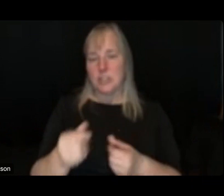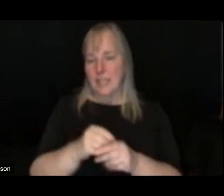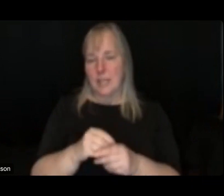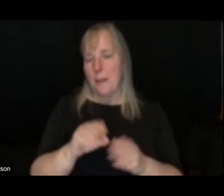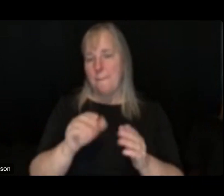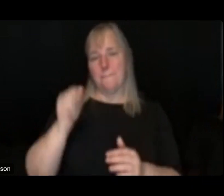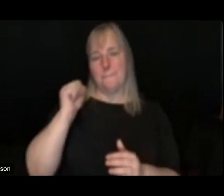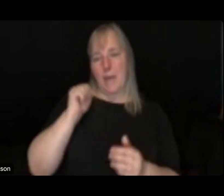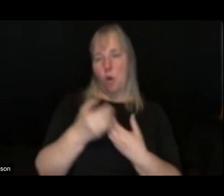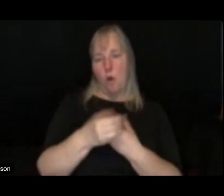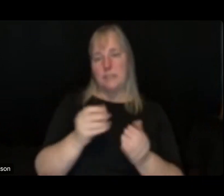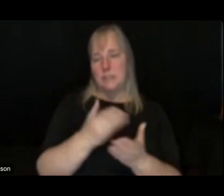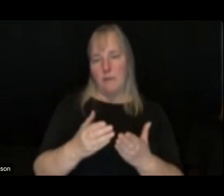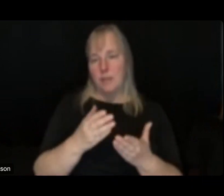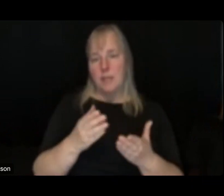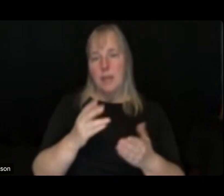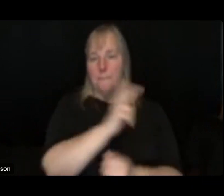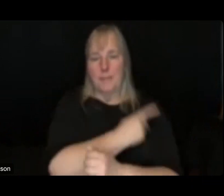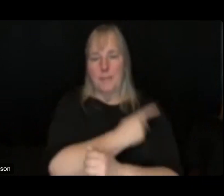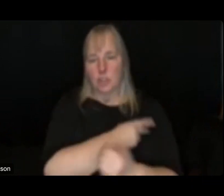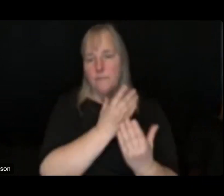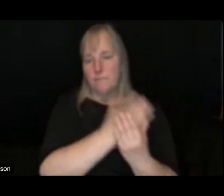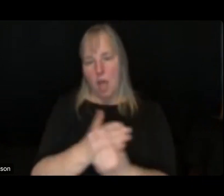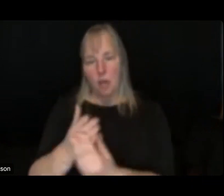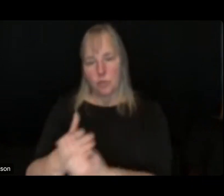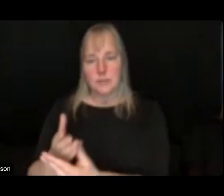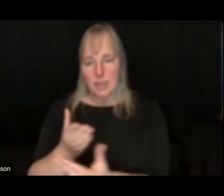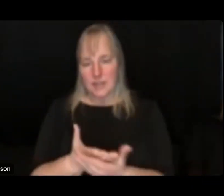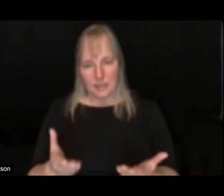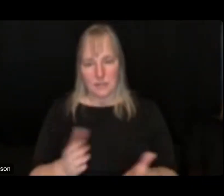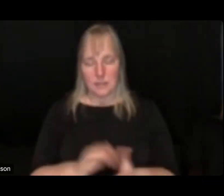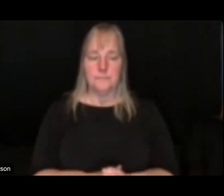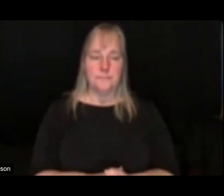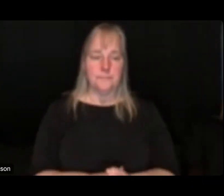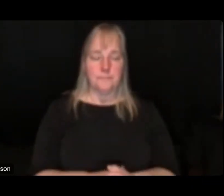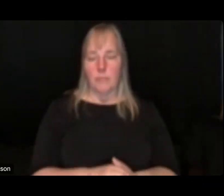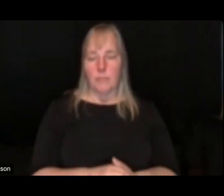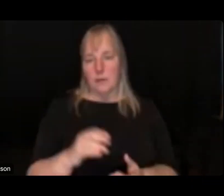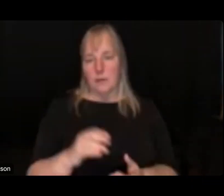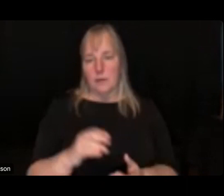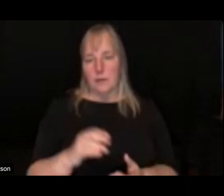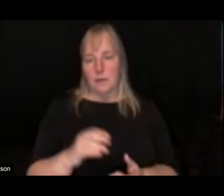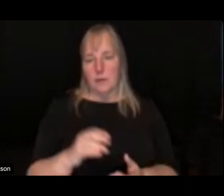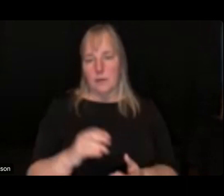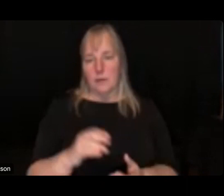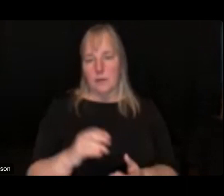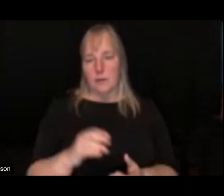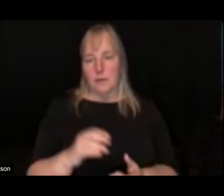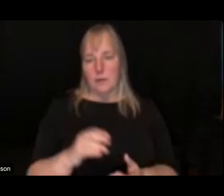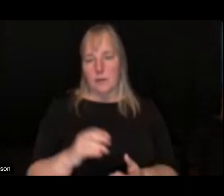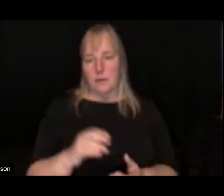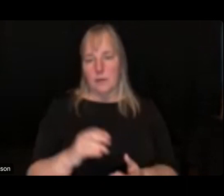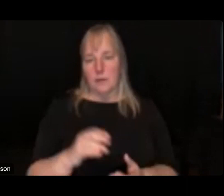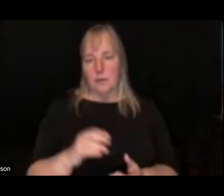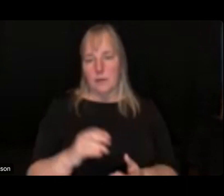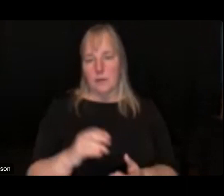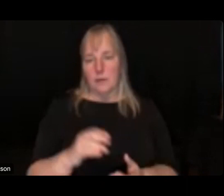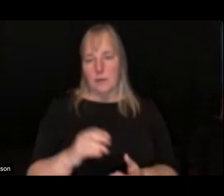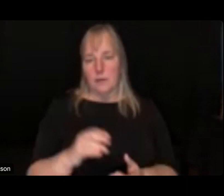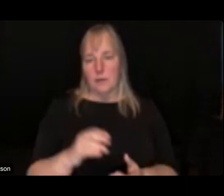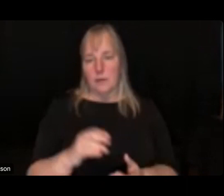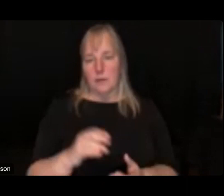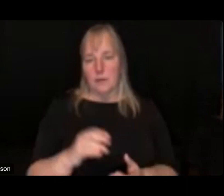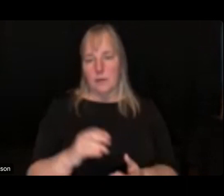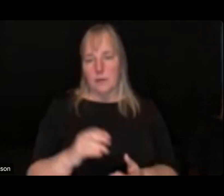that. So it's kind of like a back off, like obviously it's going to extend to other things, but what they're thinking about now, there's like a lot of records and this,